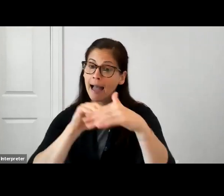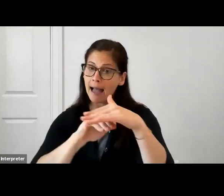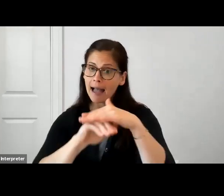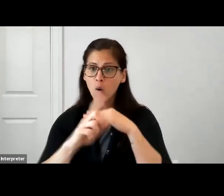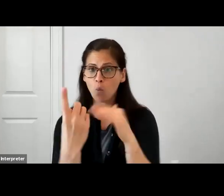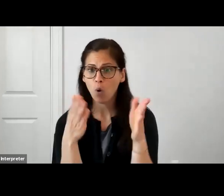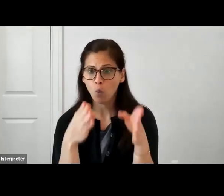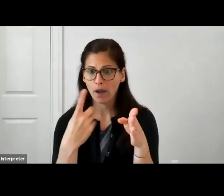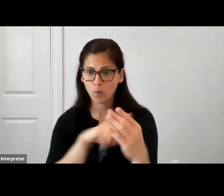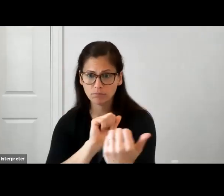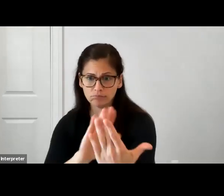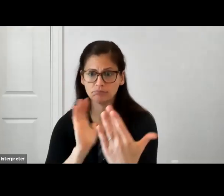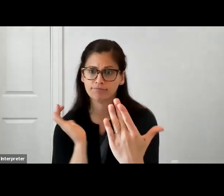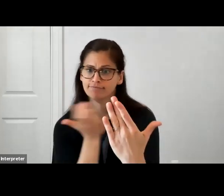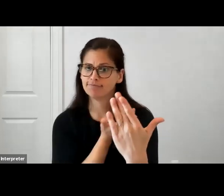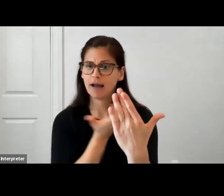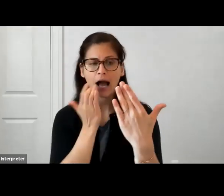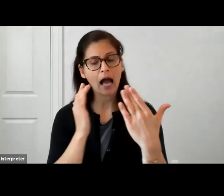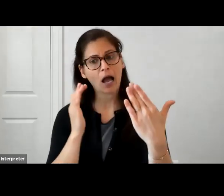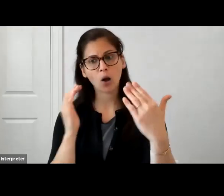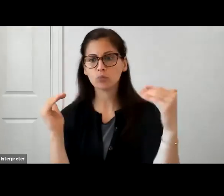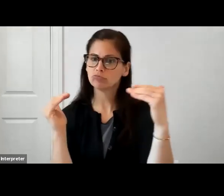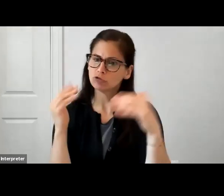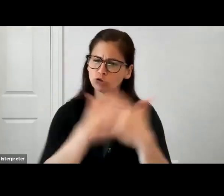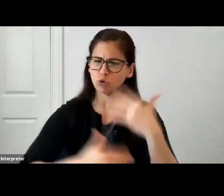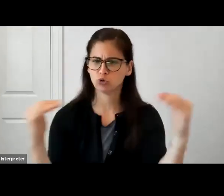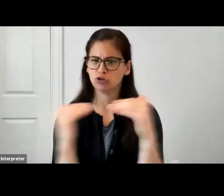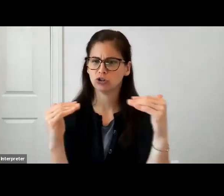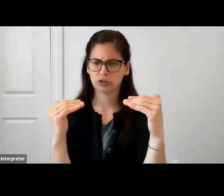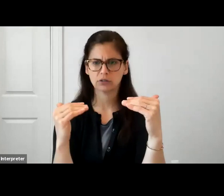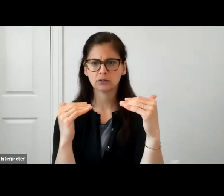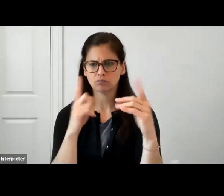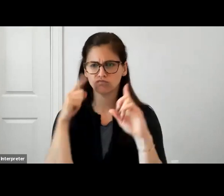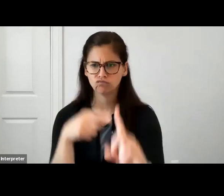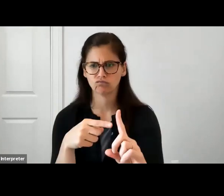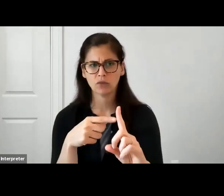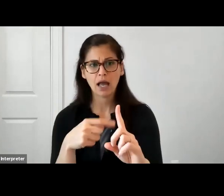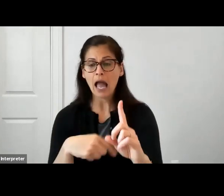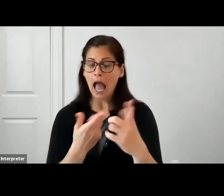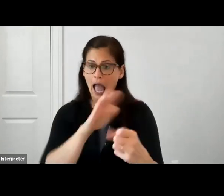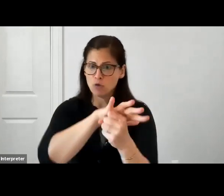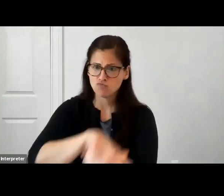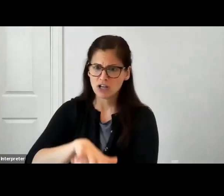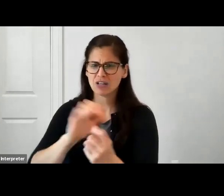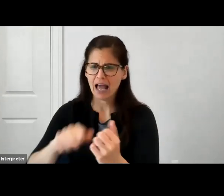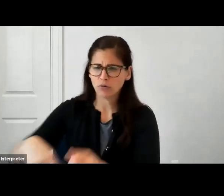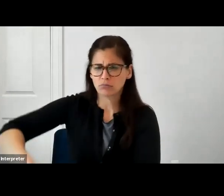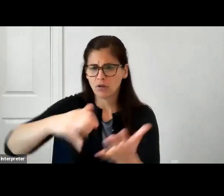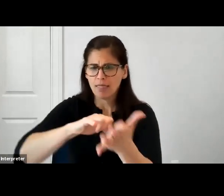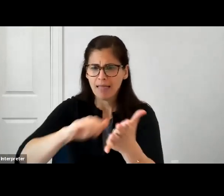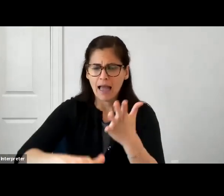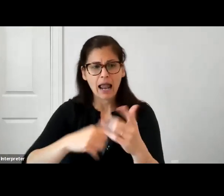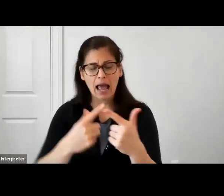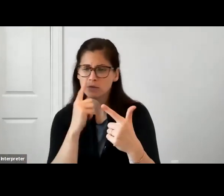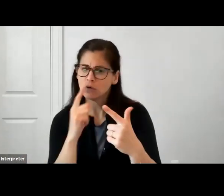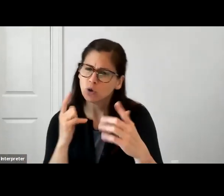one way we approach our commitment to social justice and the never-ending work of undoing oppression and advancing equity. From day one,